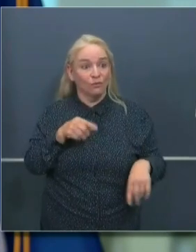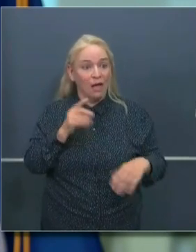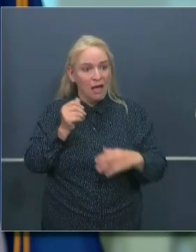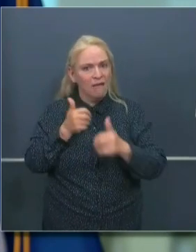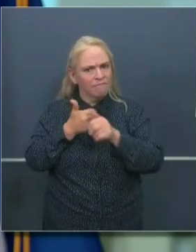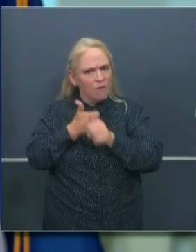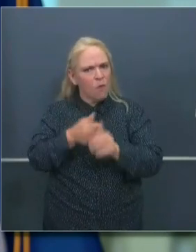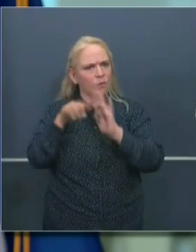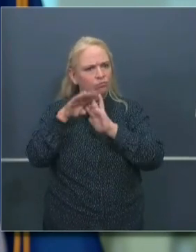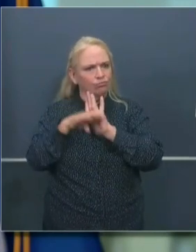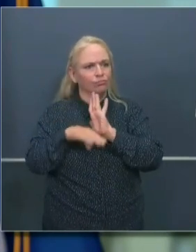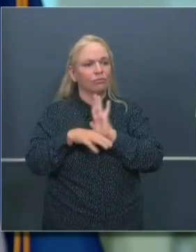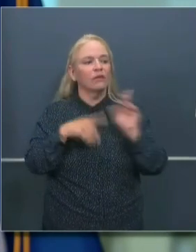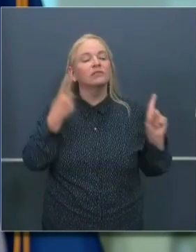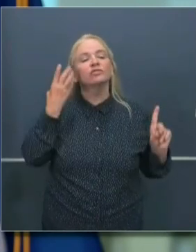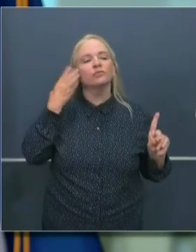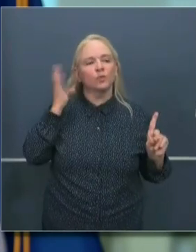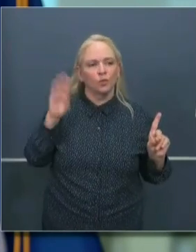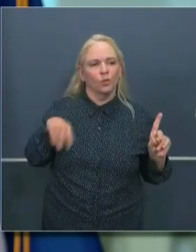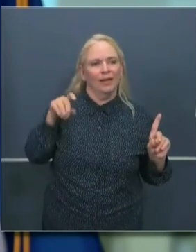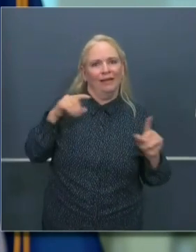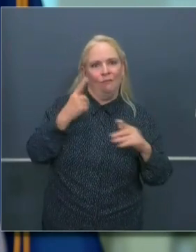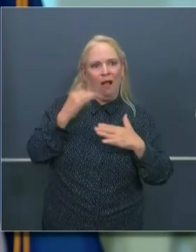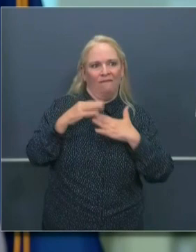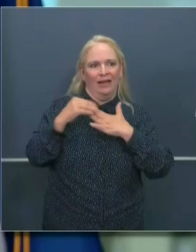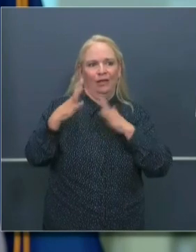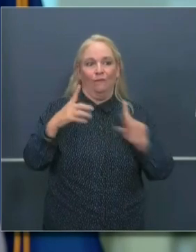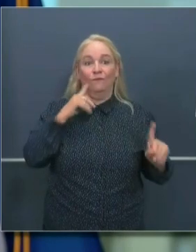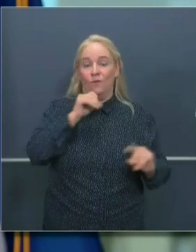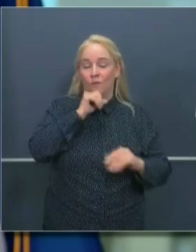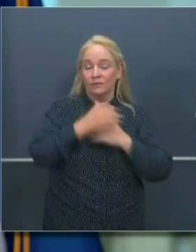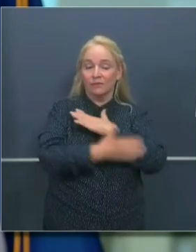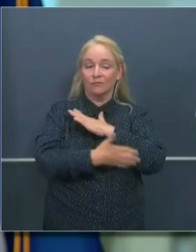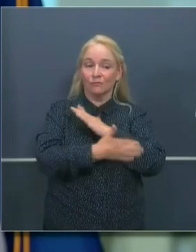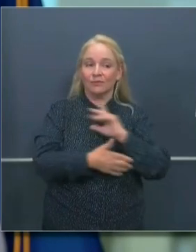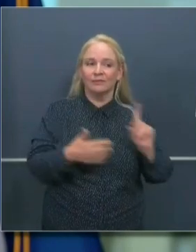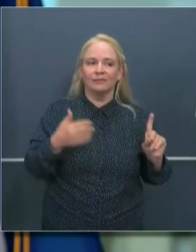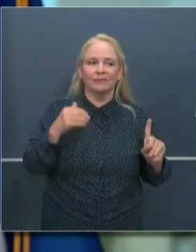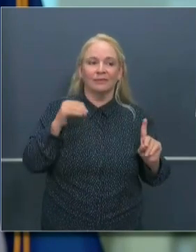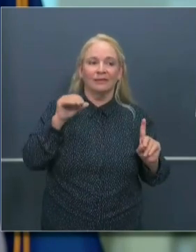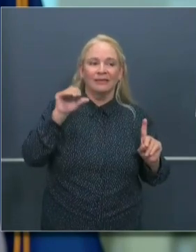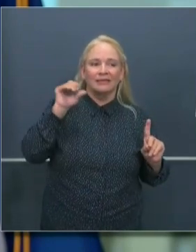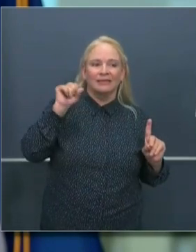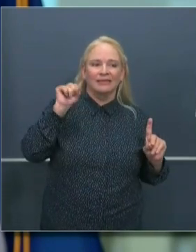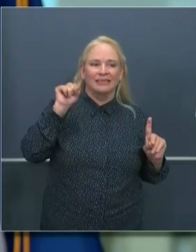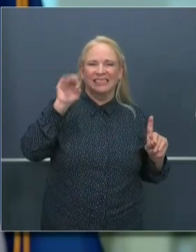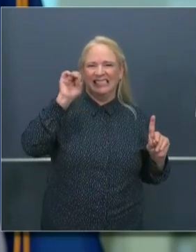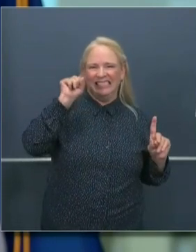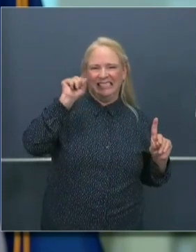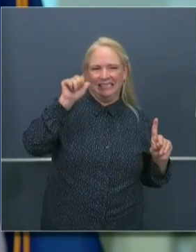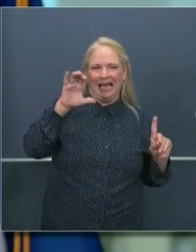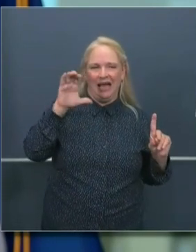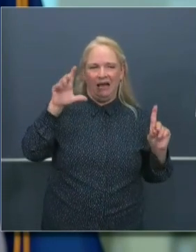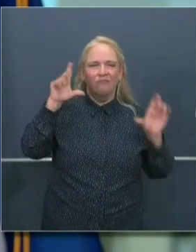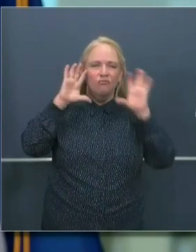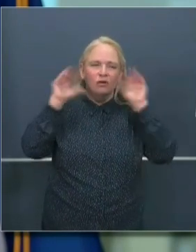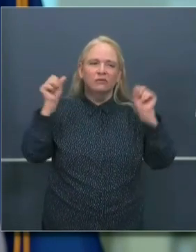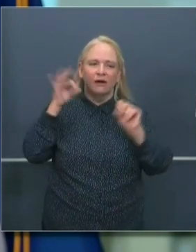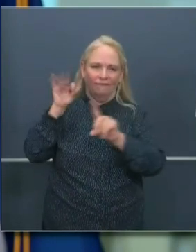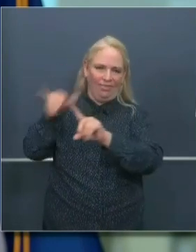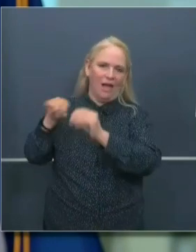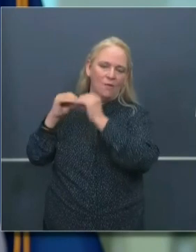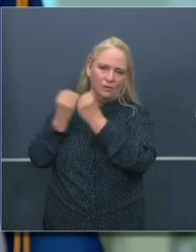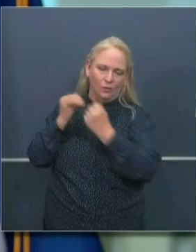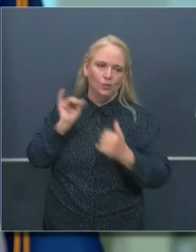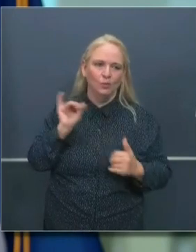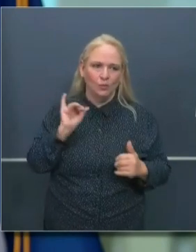supervisor, working through CSAC as the current president of CSAC and its director, Graham, to make sure that